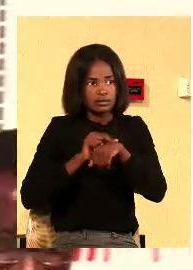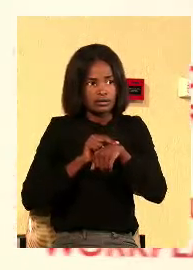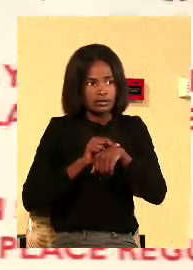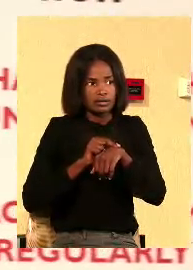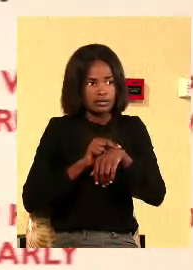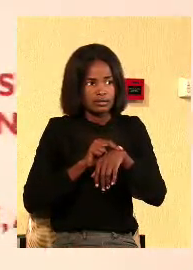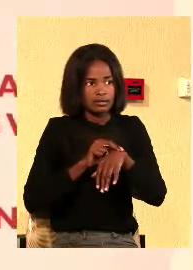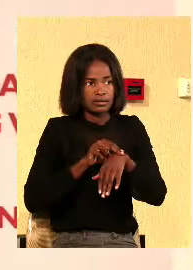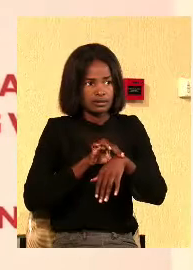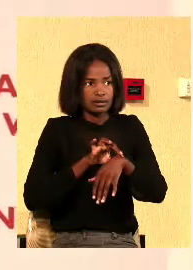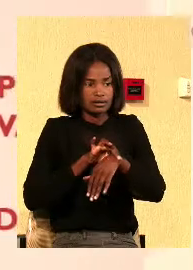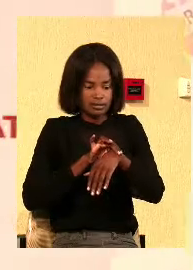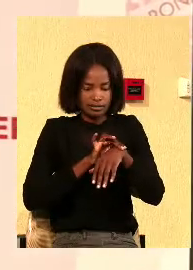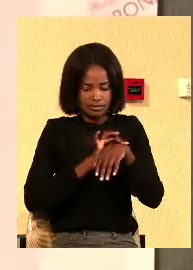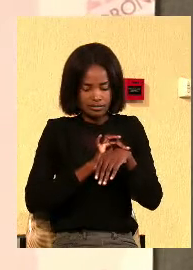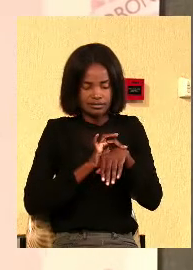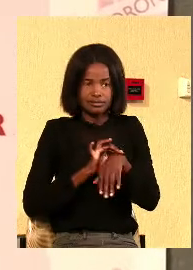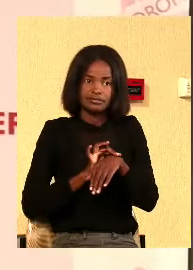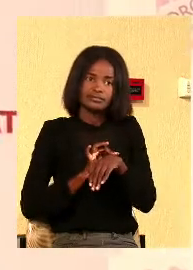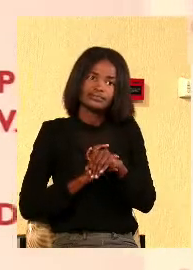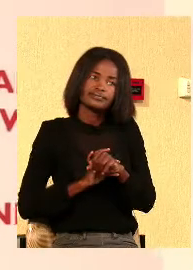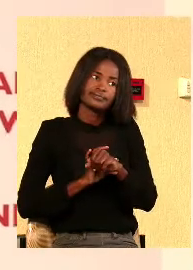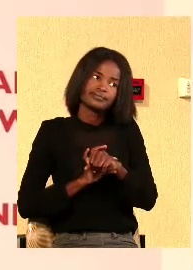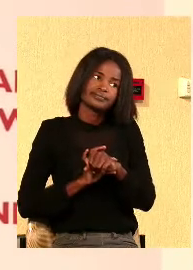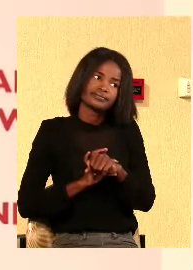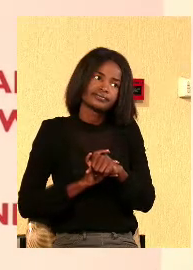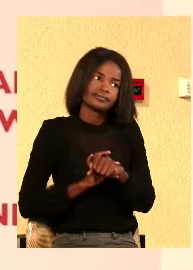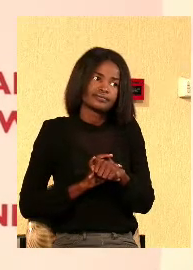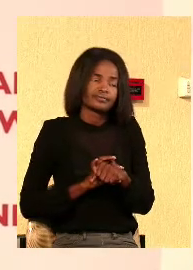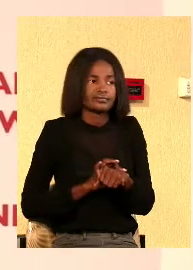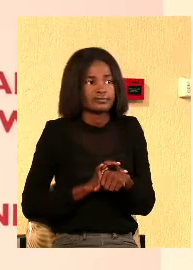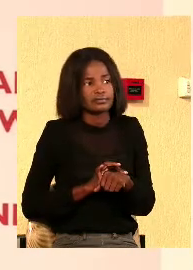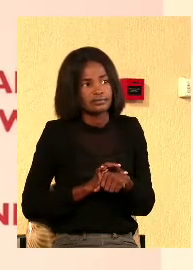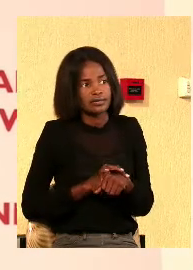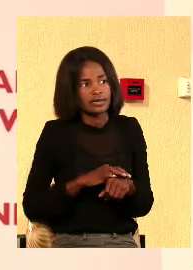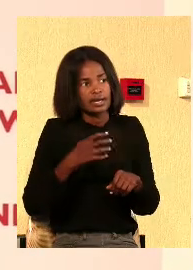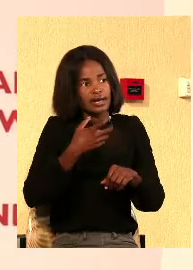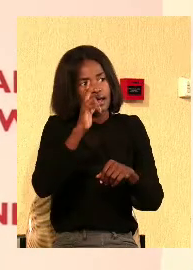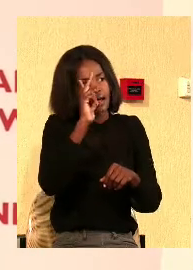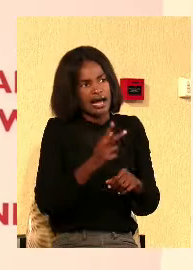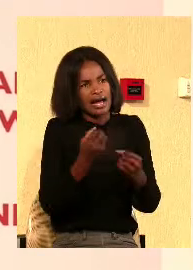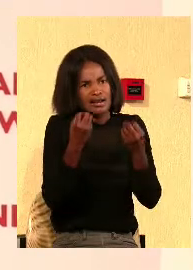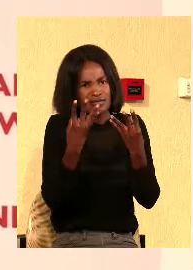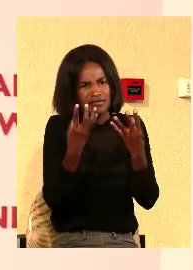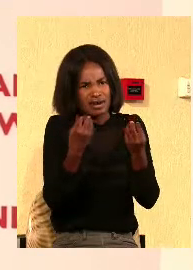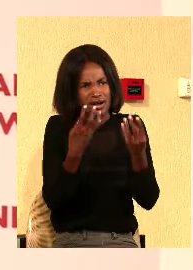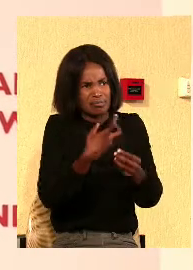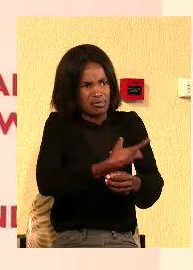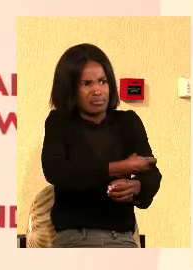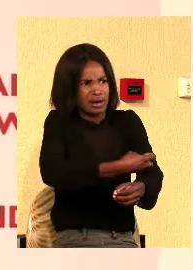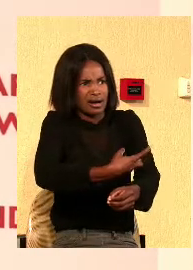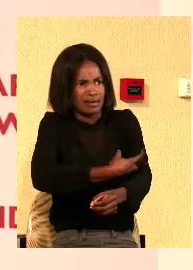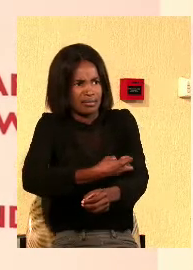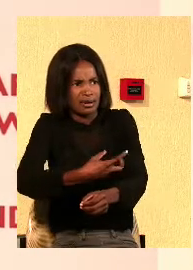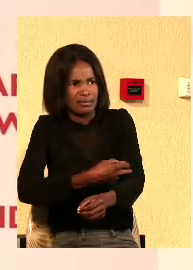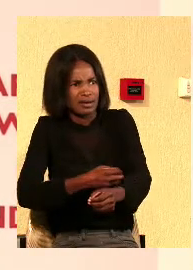Alfiku first? Is this testing, this mass testing, part of our national response